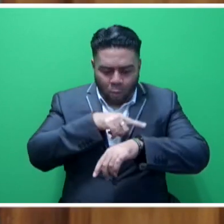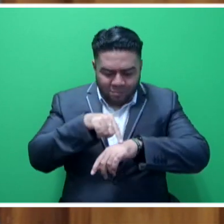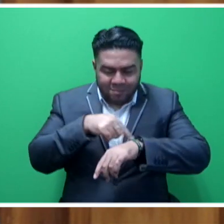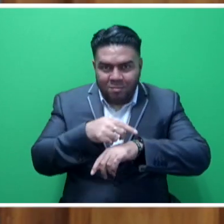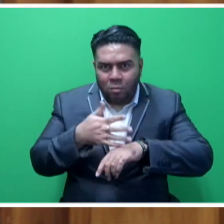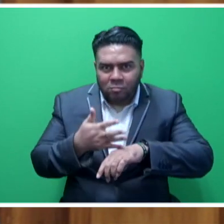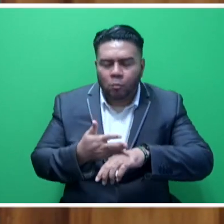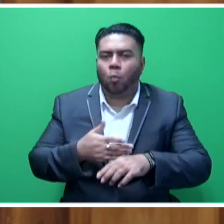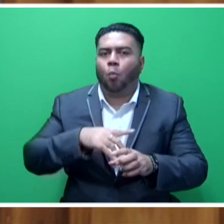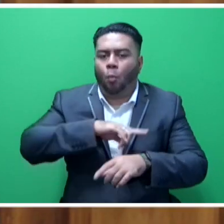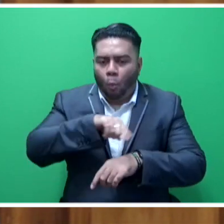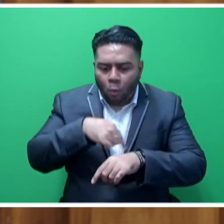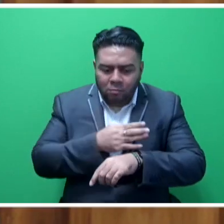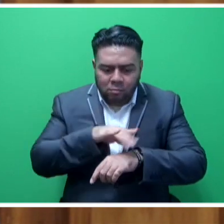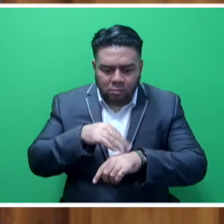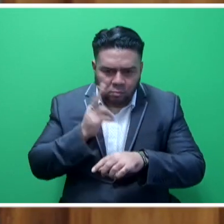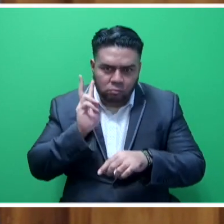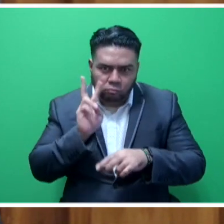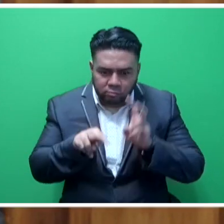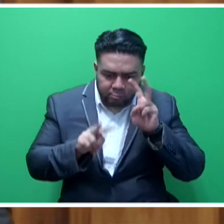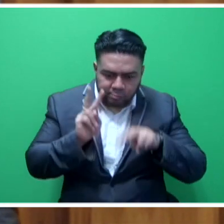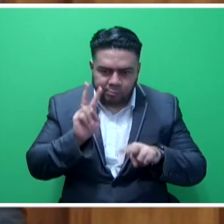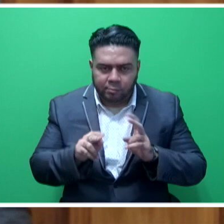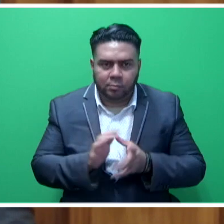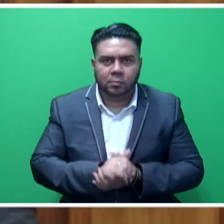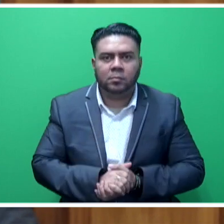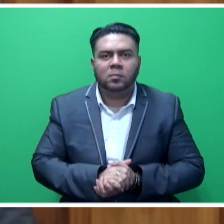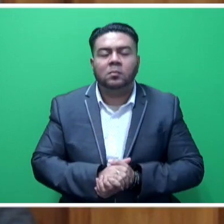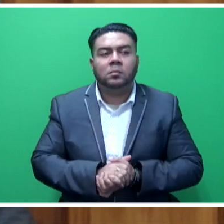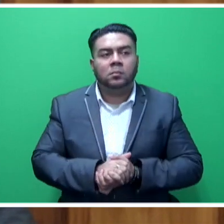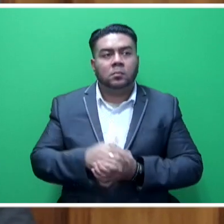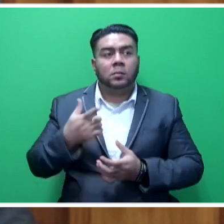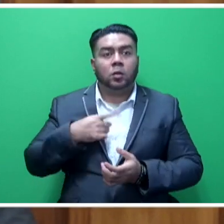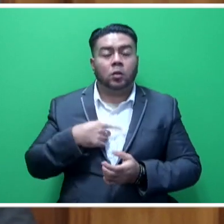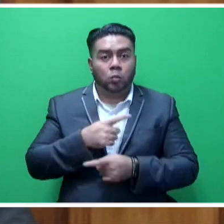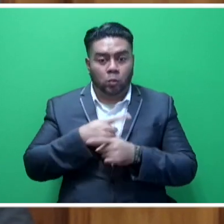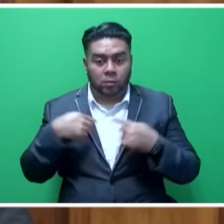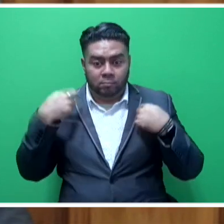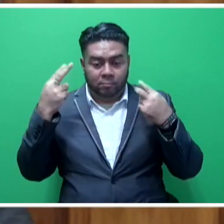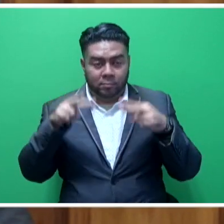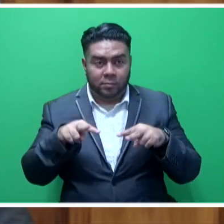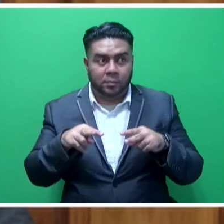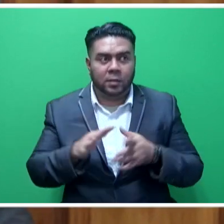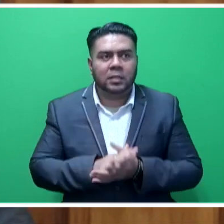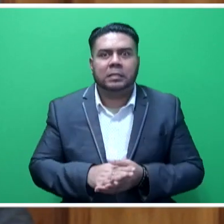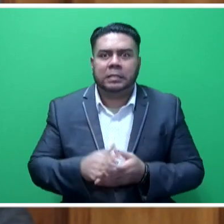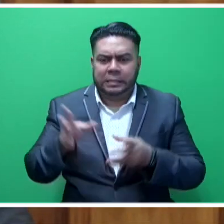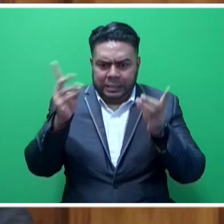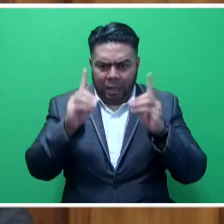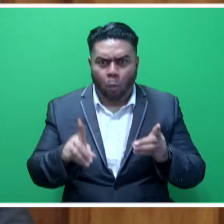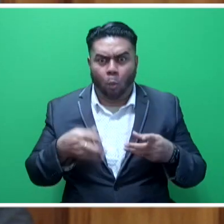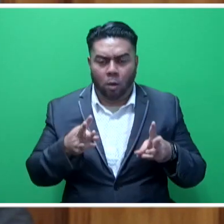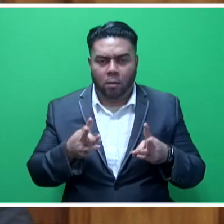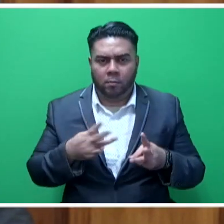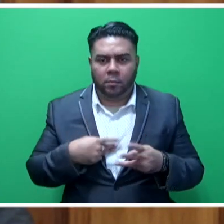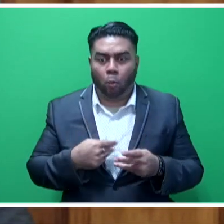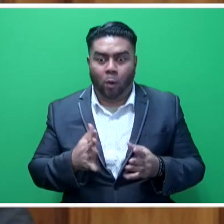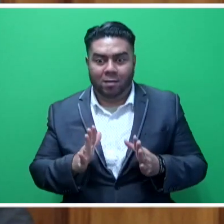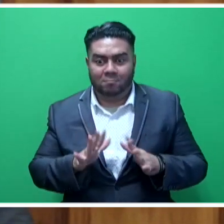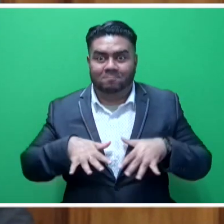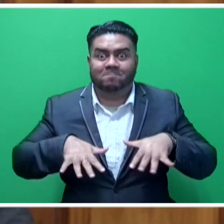tsunamis that have been normally monitored, because we monitor earthquakes, it's designed to